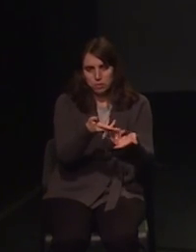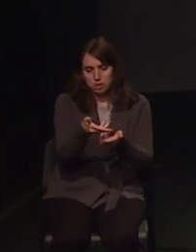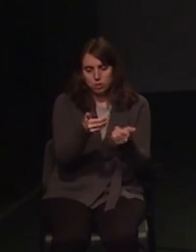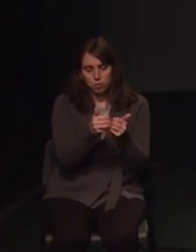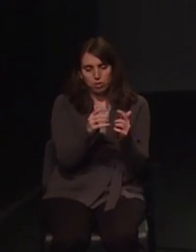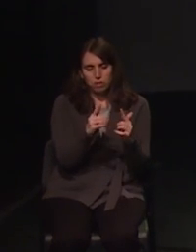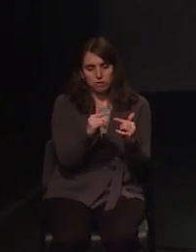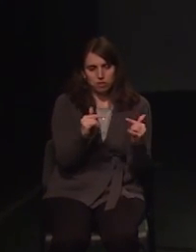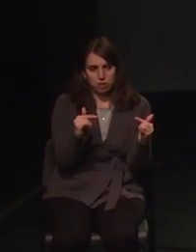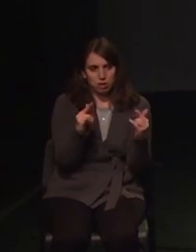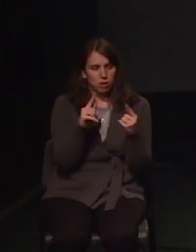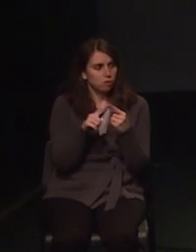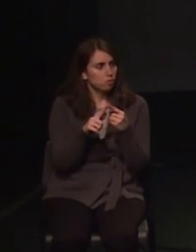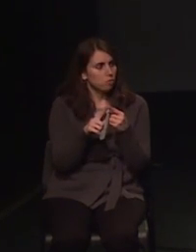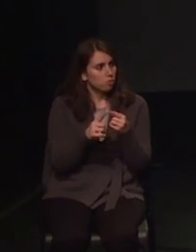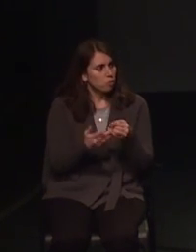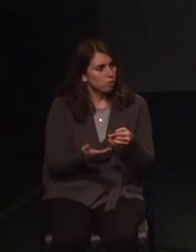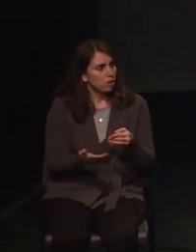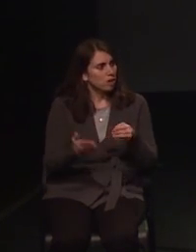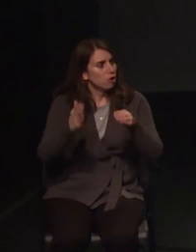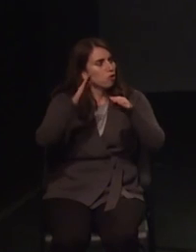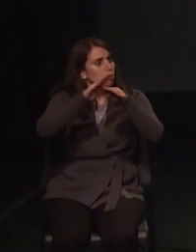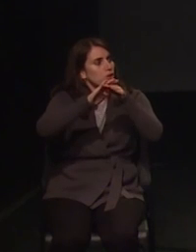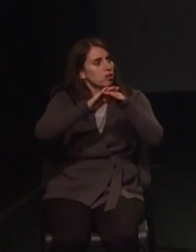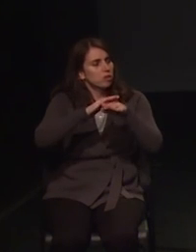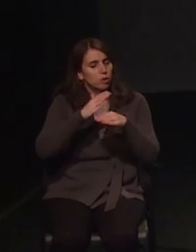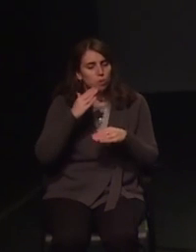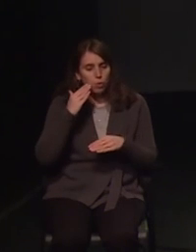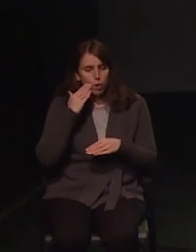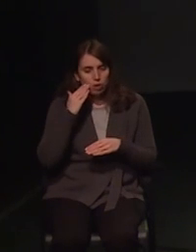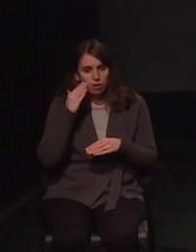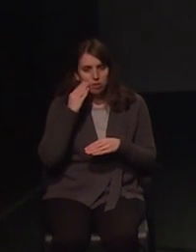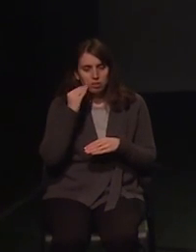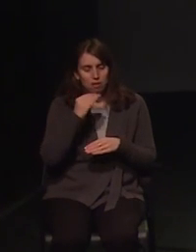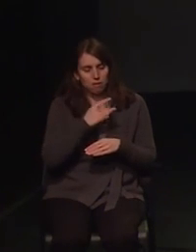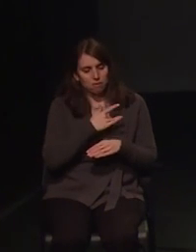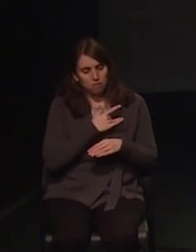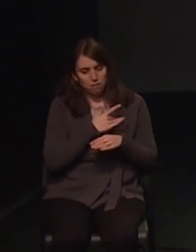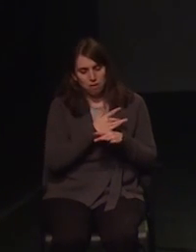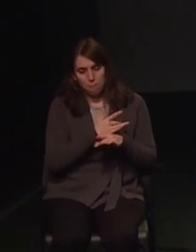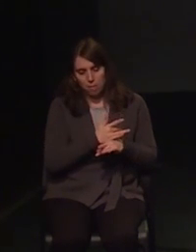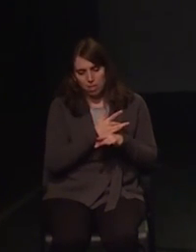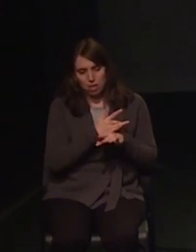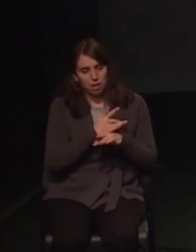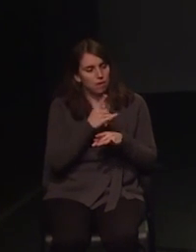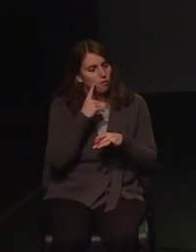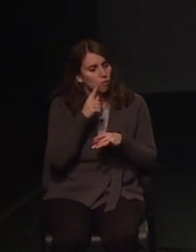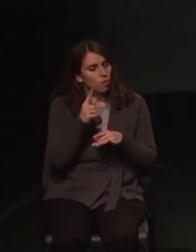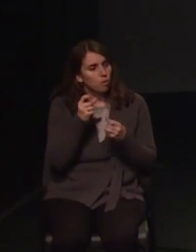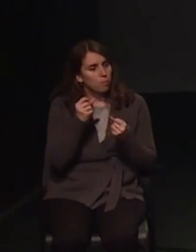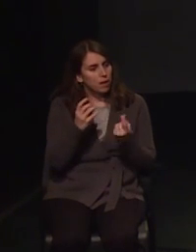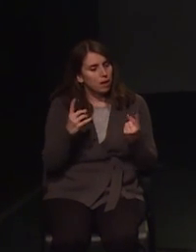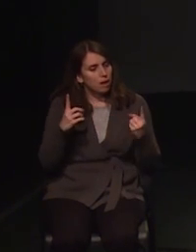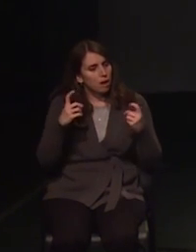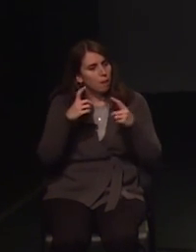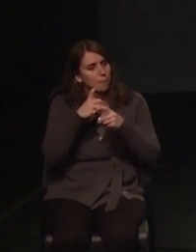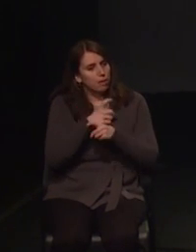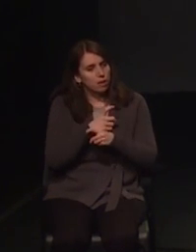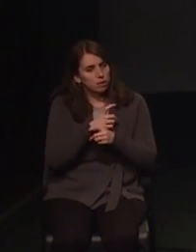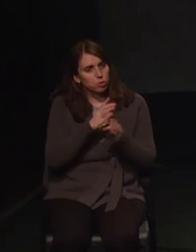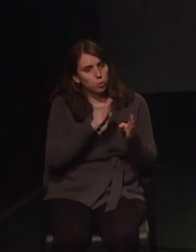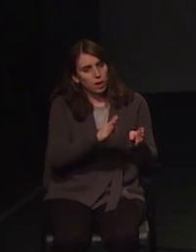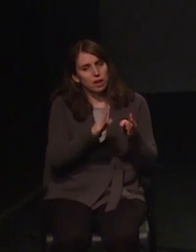to increase awareness and empathy for the many complex ways in which